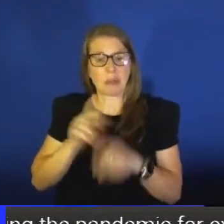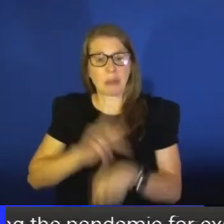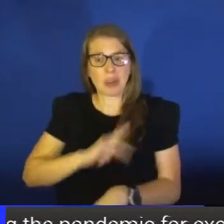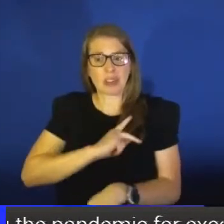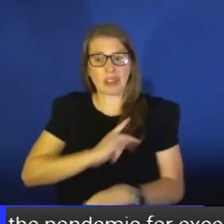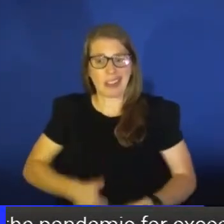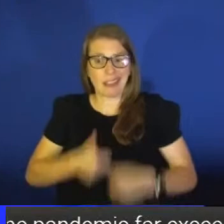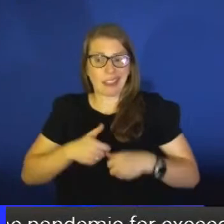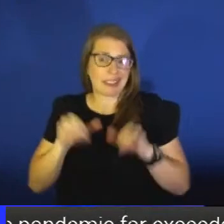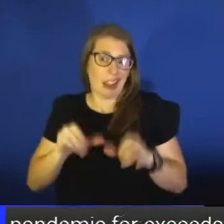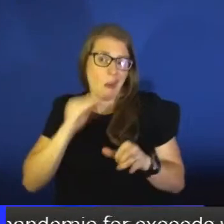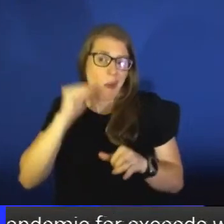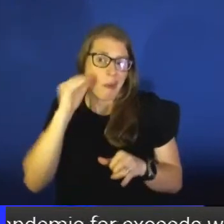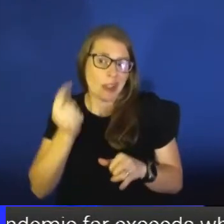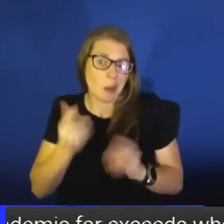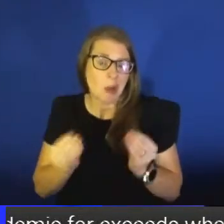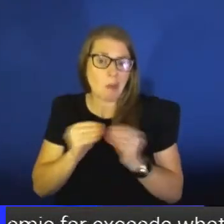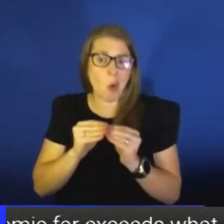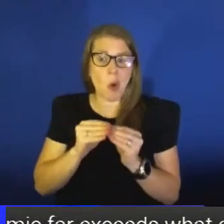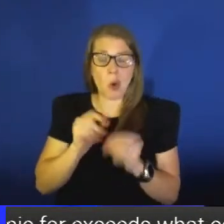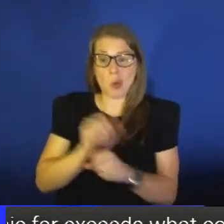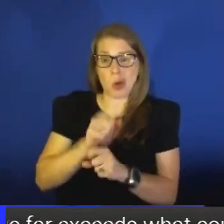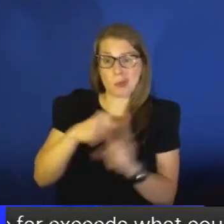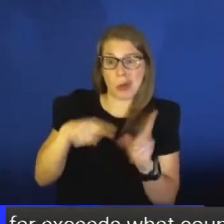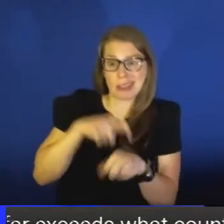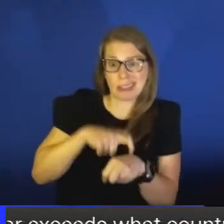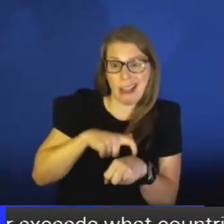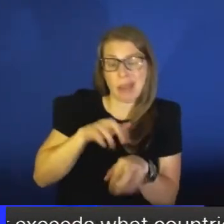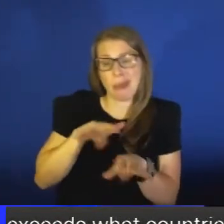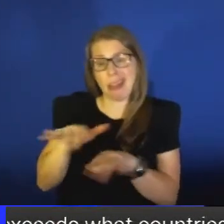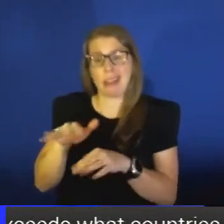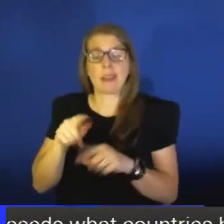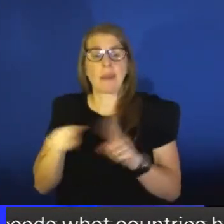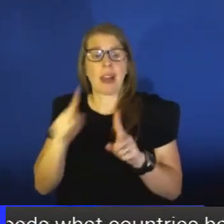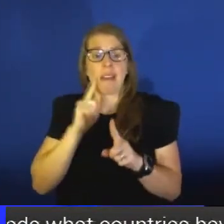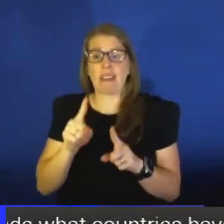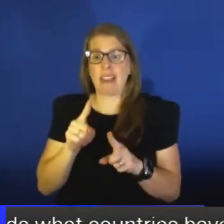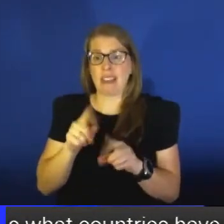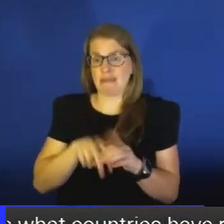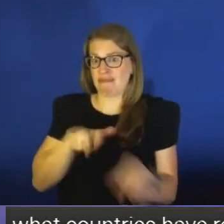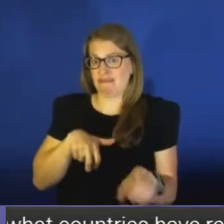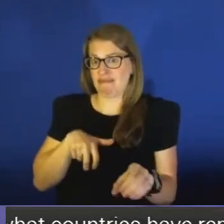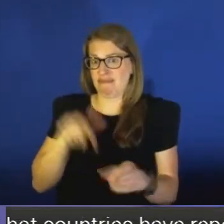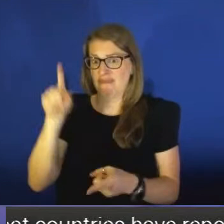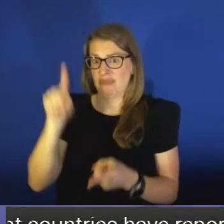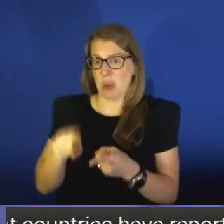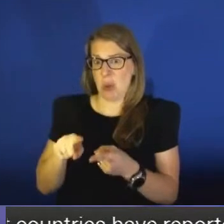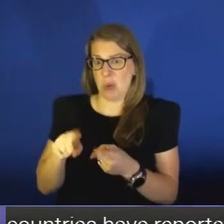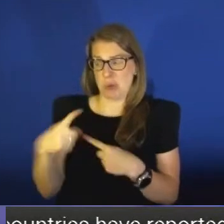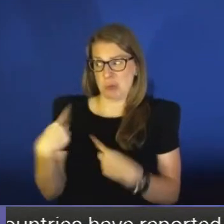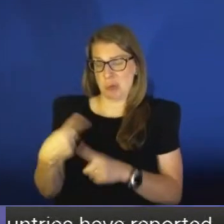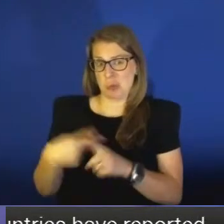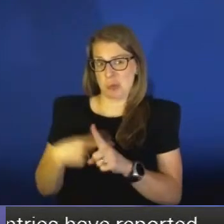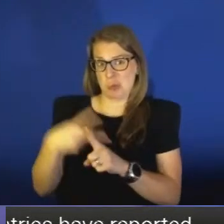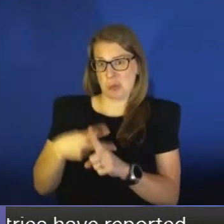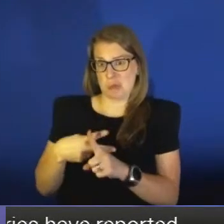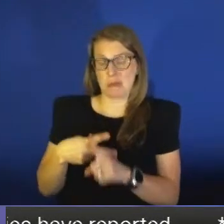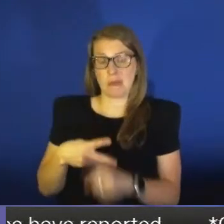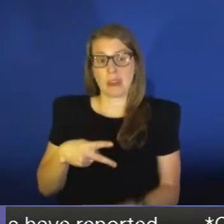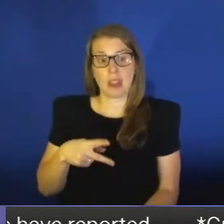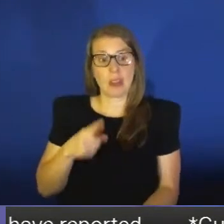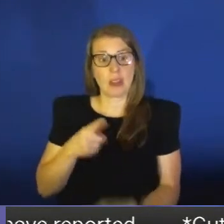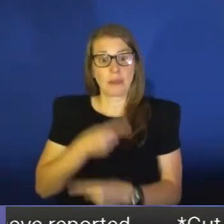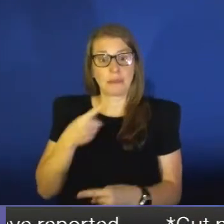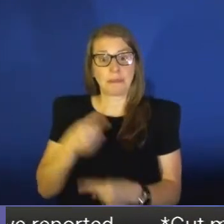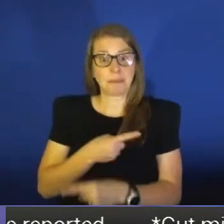more and work part-time and those kind of things. But I think the turnover's really been low the last few months. Yeah, that's absolutely